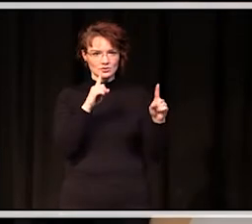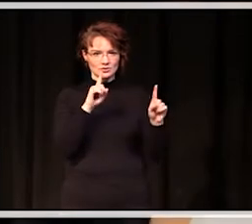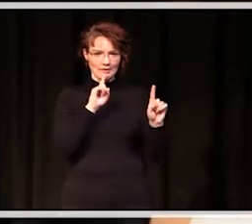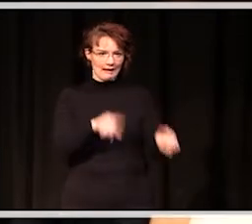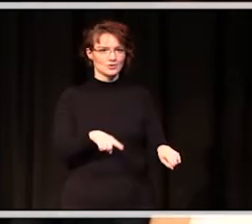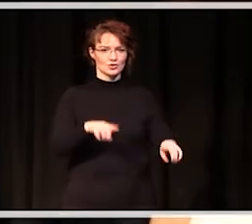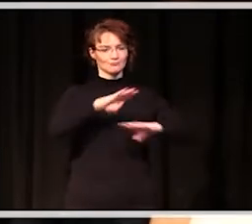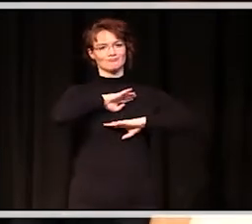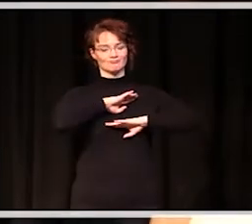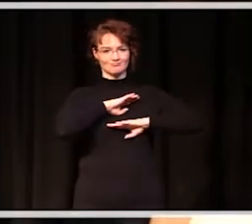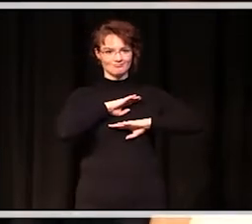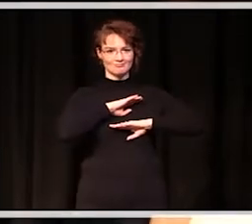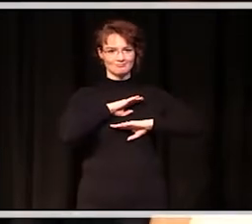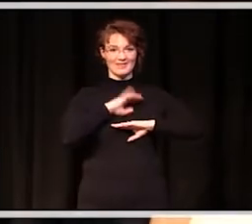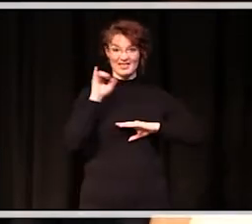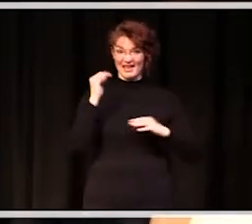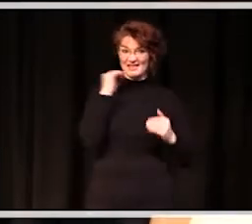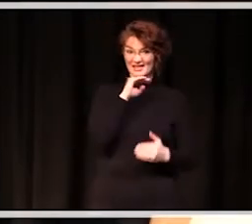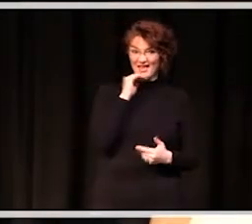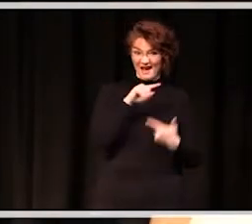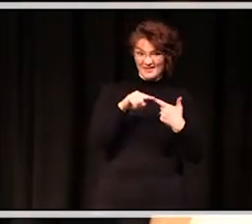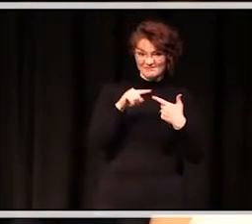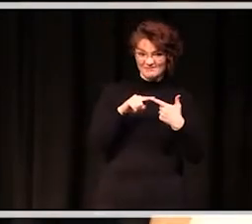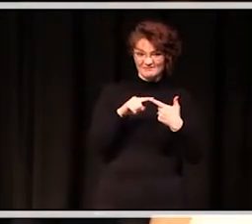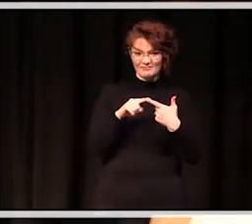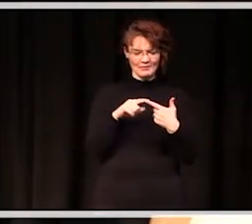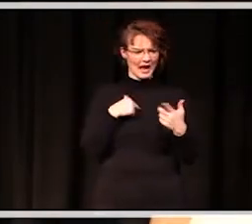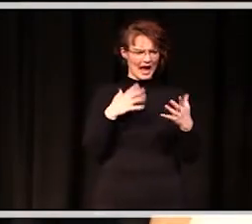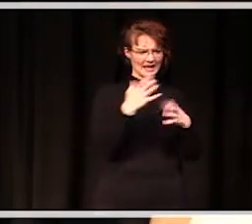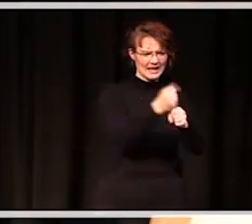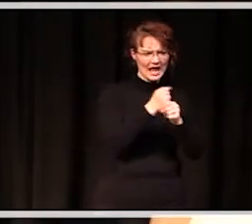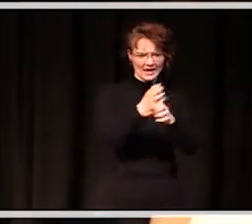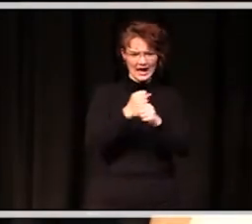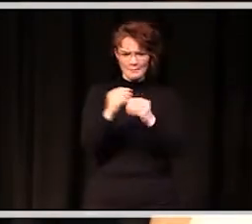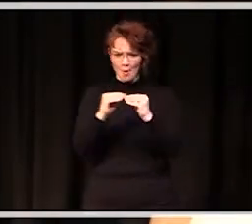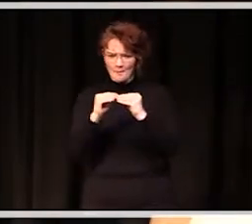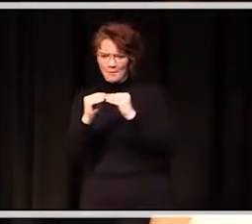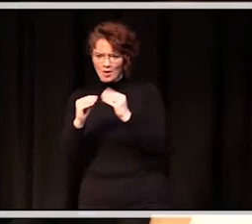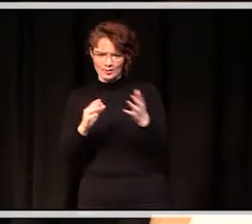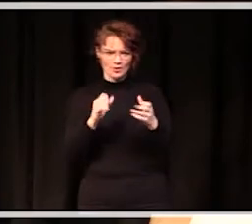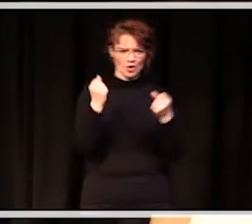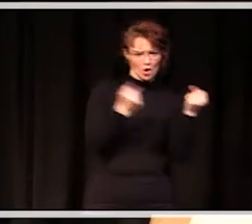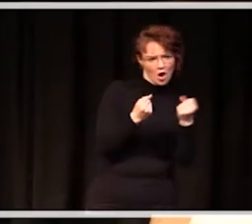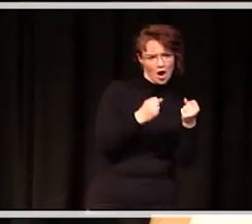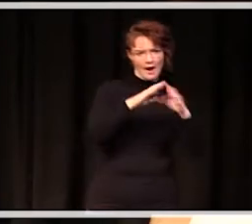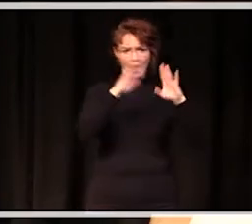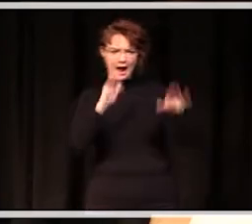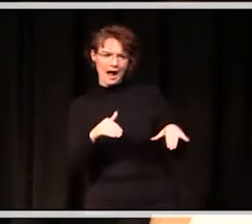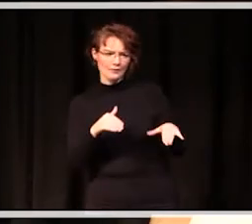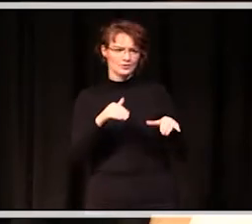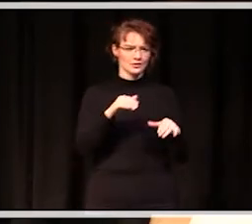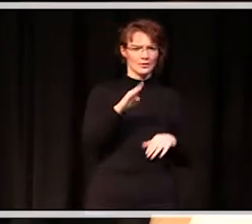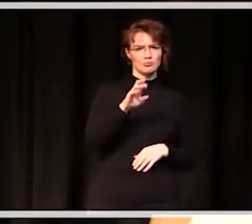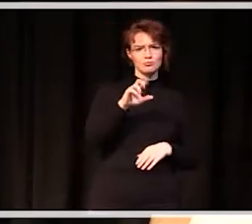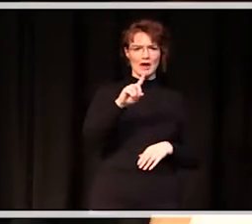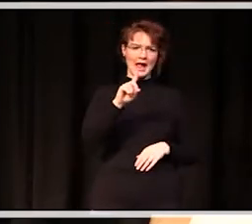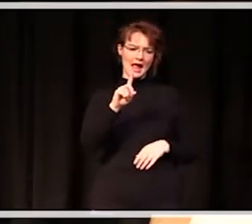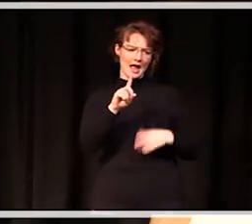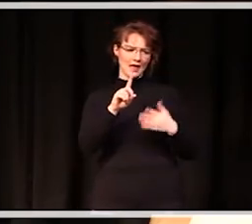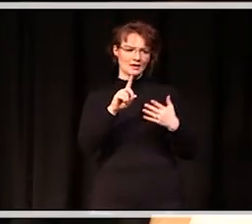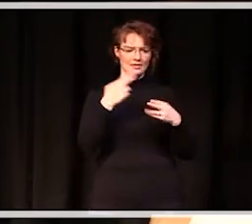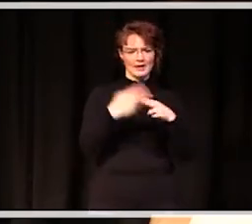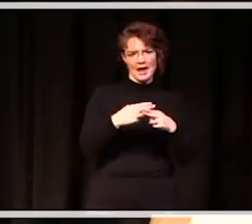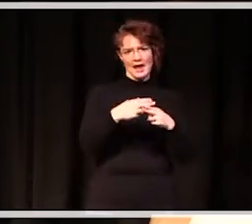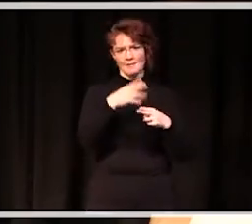that's the lie, right? I mean, you acquire, you accumulate, you, I mean, it's the cars, it's the houses, it's the brands, it's the man, it's